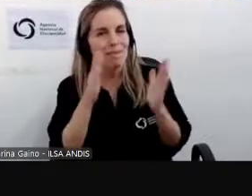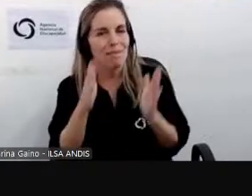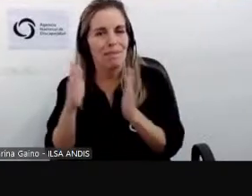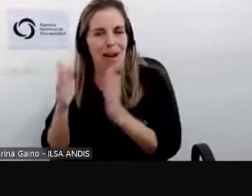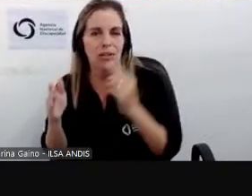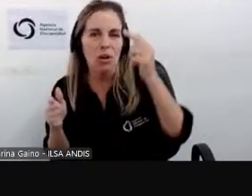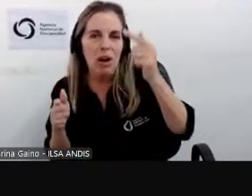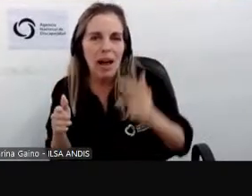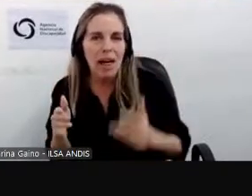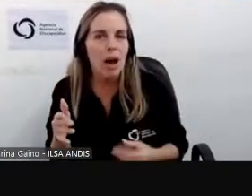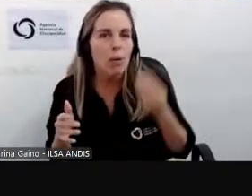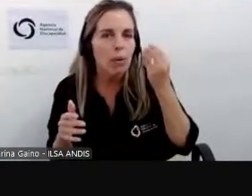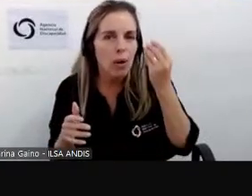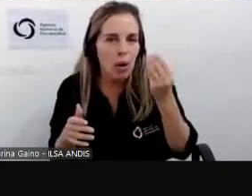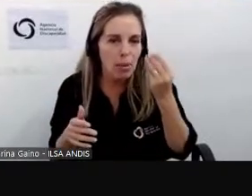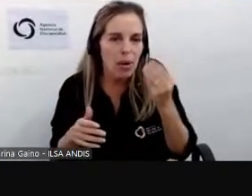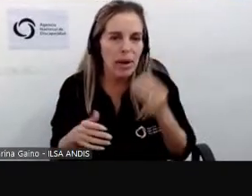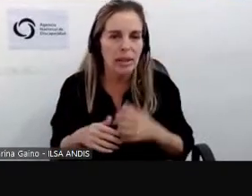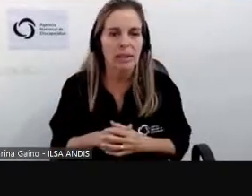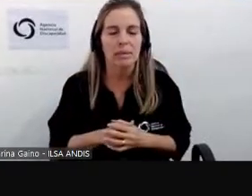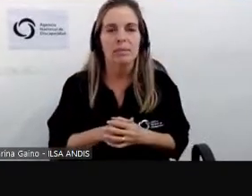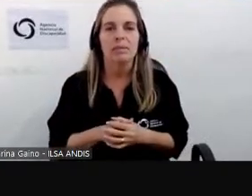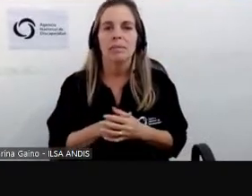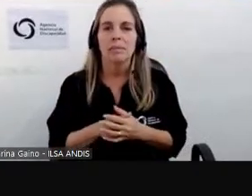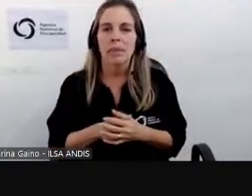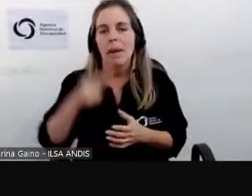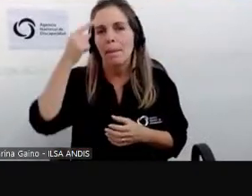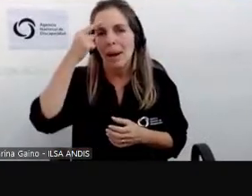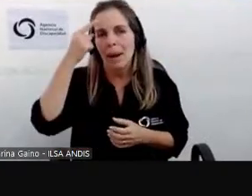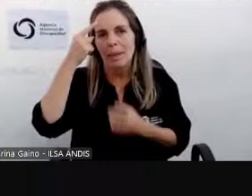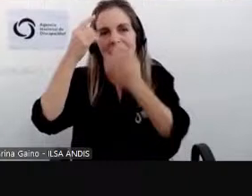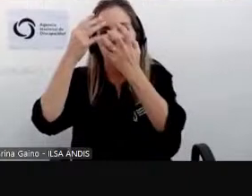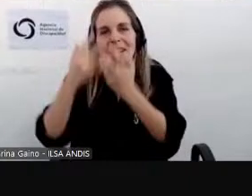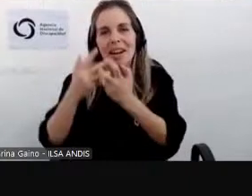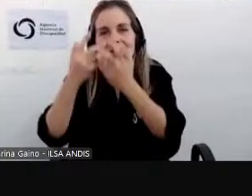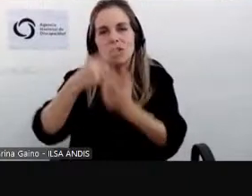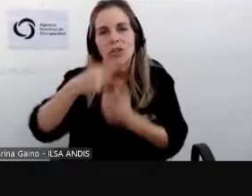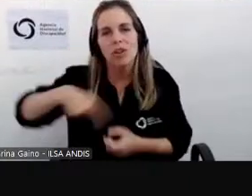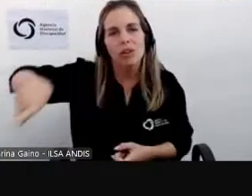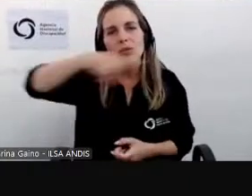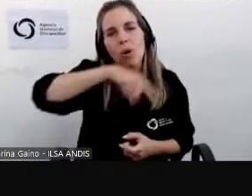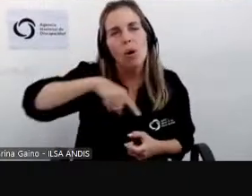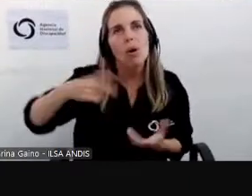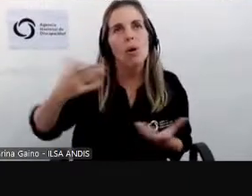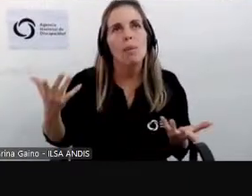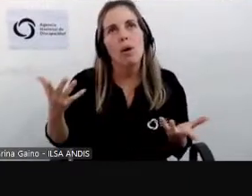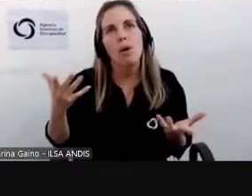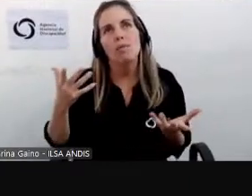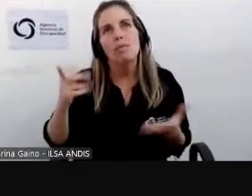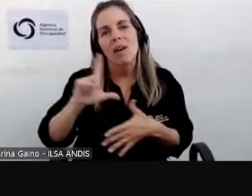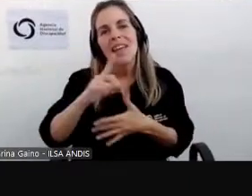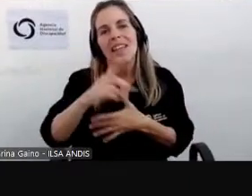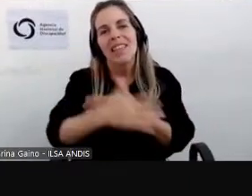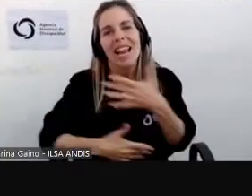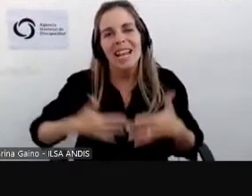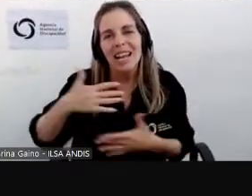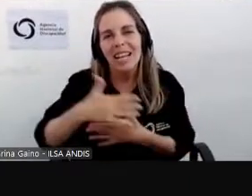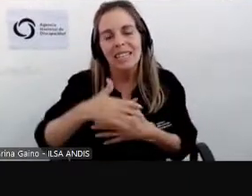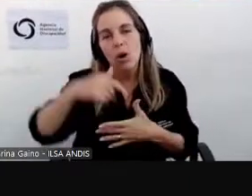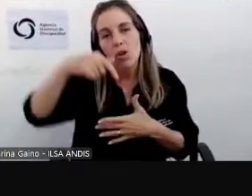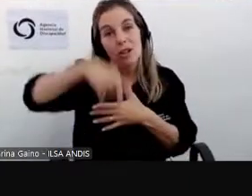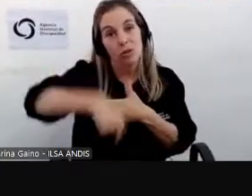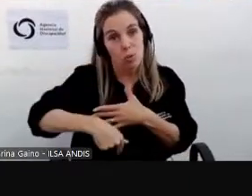provide accountability, and repair. What is each of these steps like? And then we'll see whether we